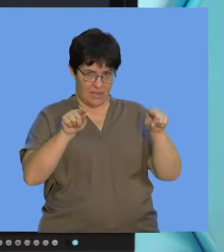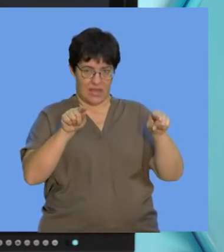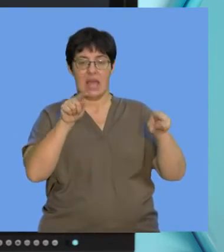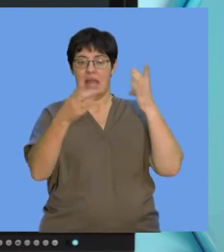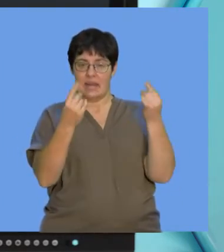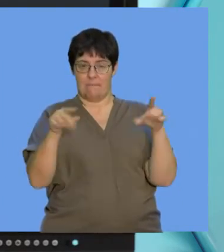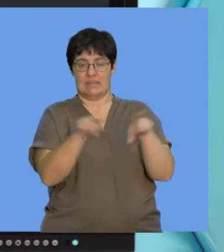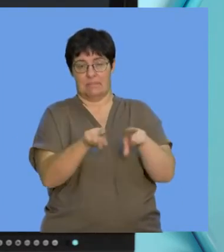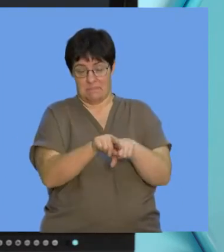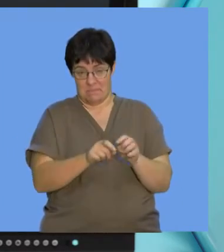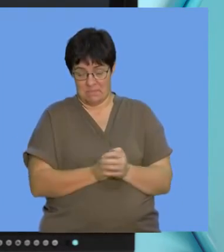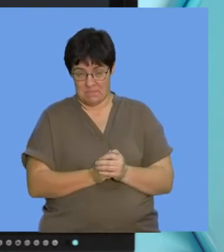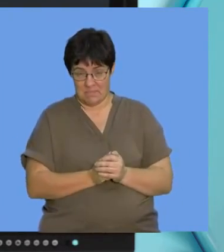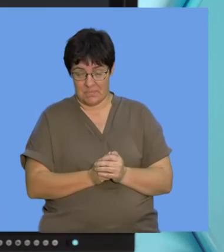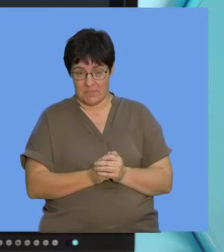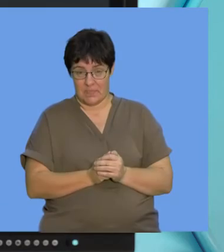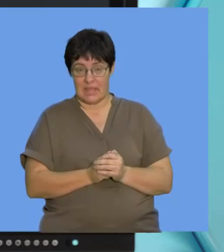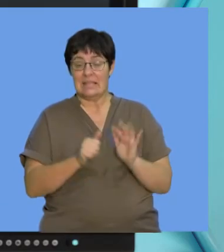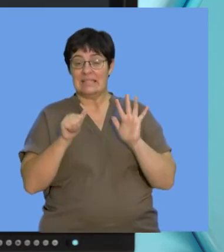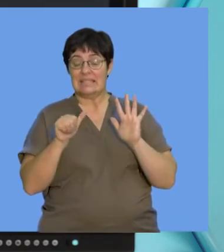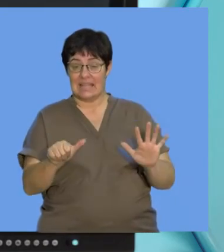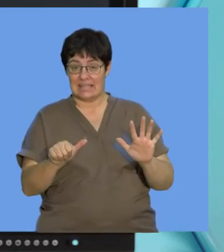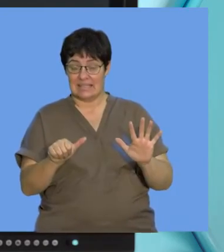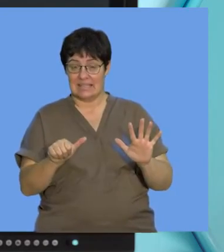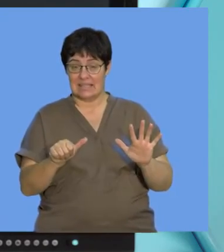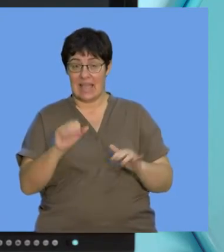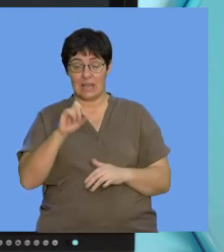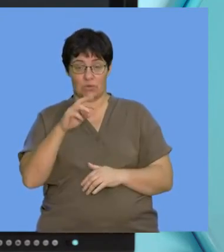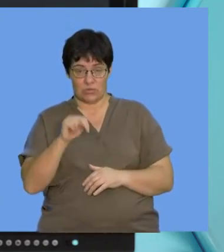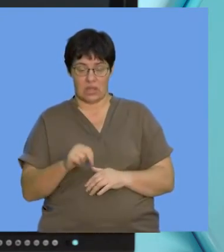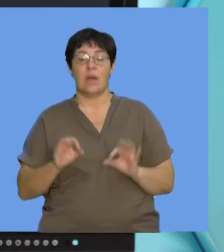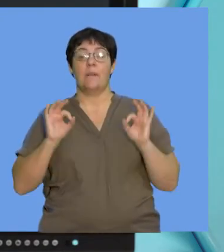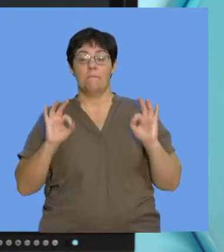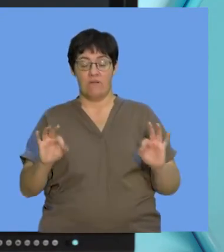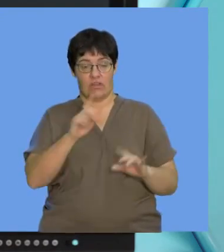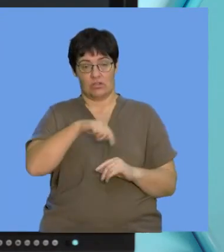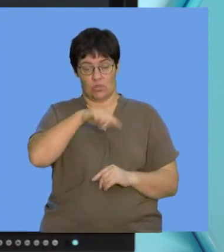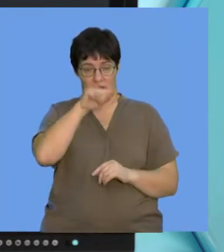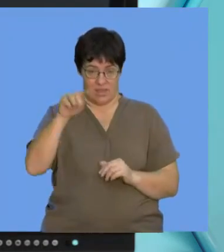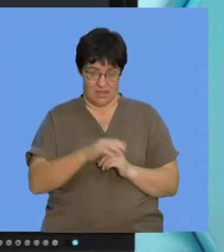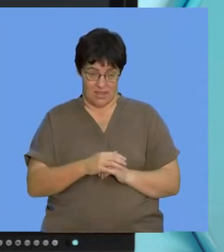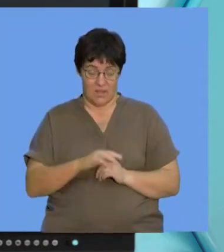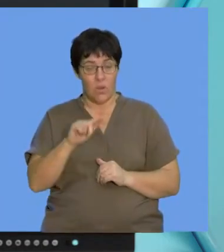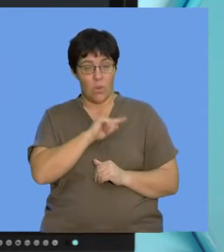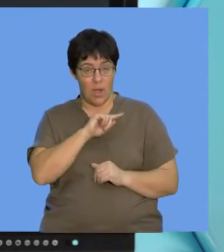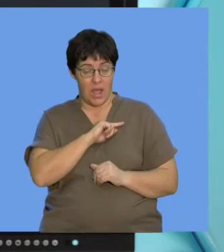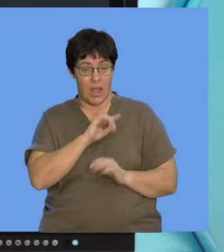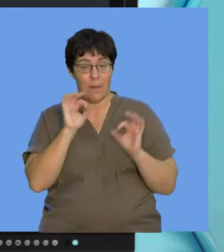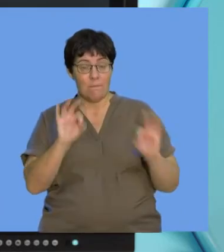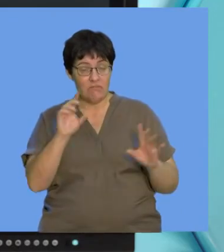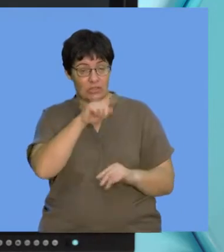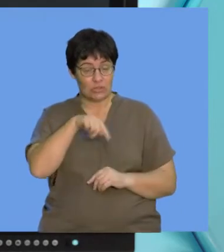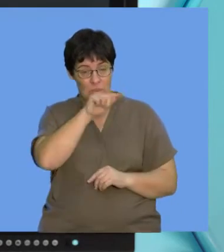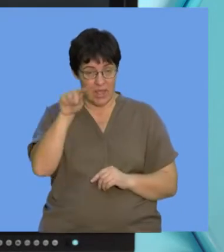even number. So 6 as an exponent is a perfect square. Why? Because remember, a perfect square,